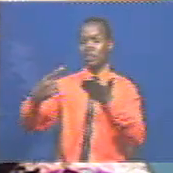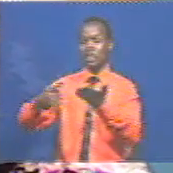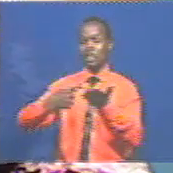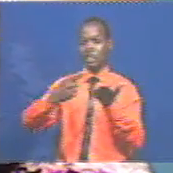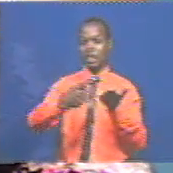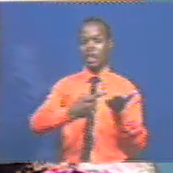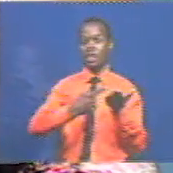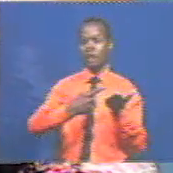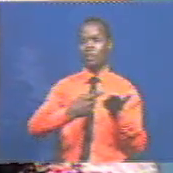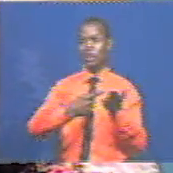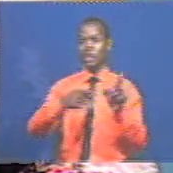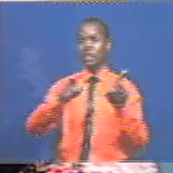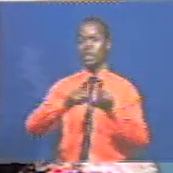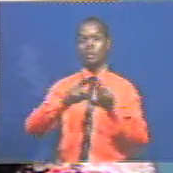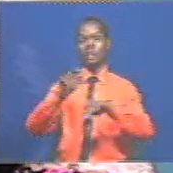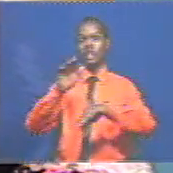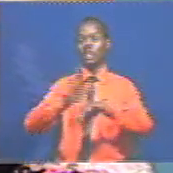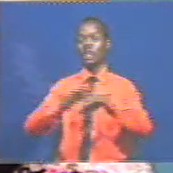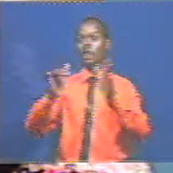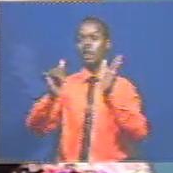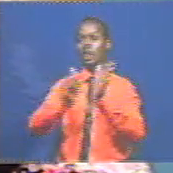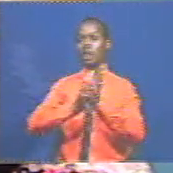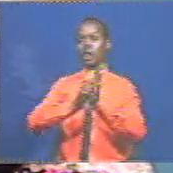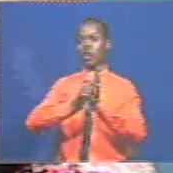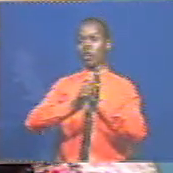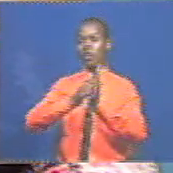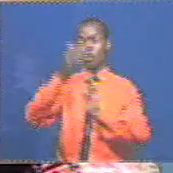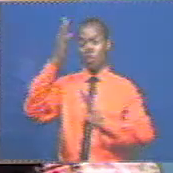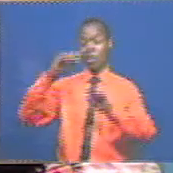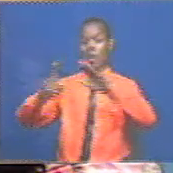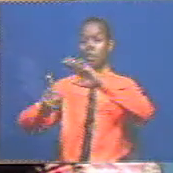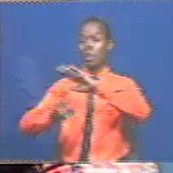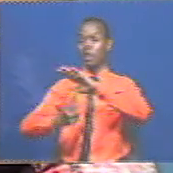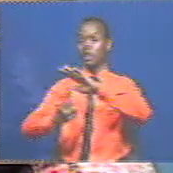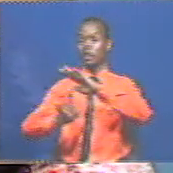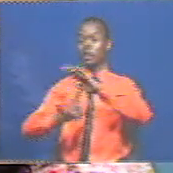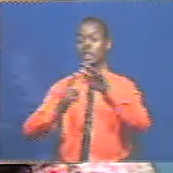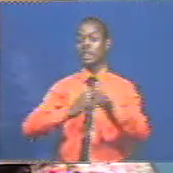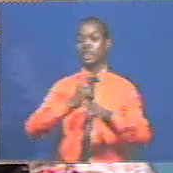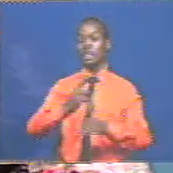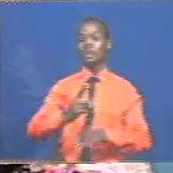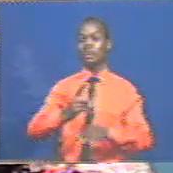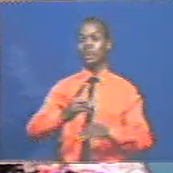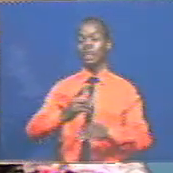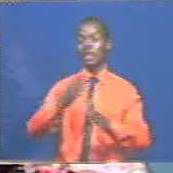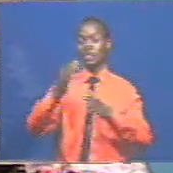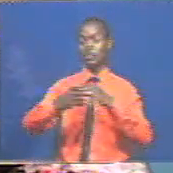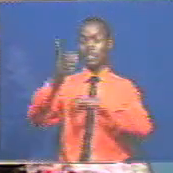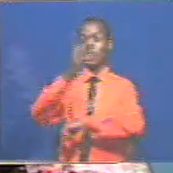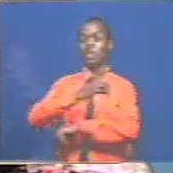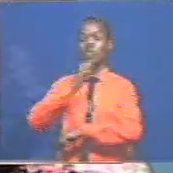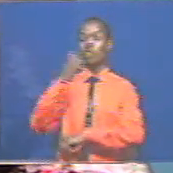planned to be implemented yes because the the Minister of declaration at the end of the day is not only